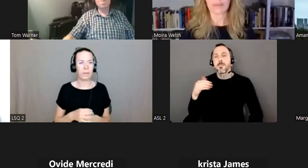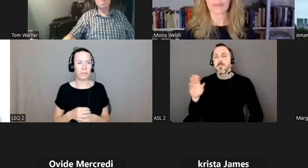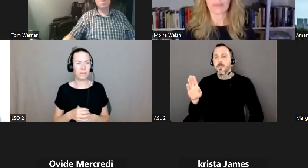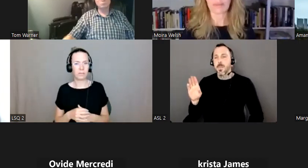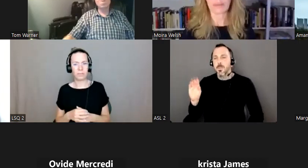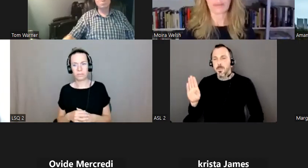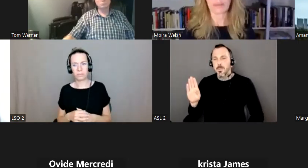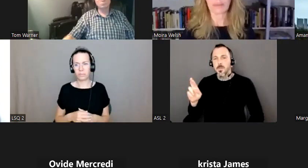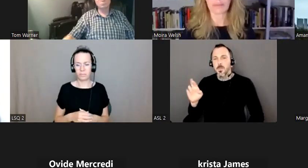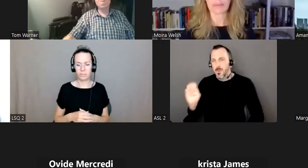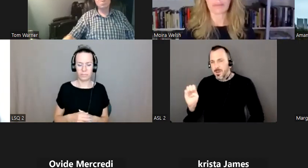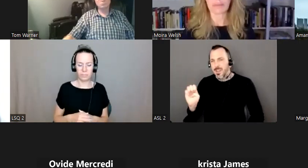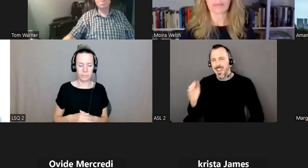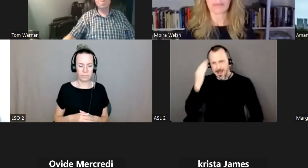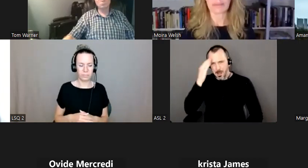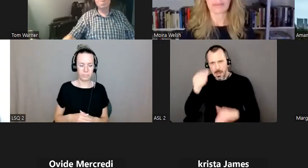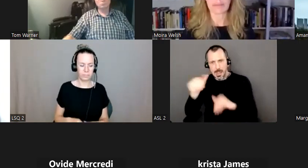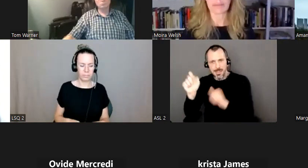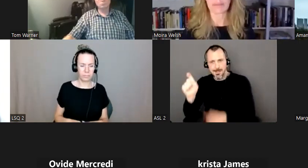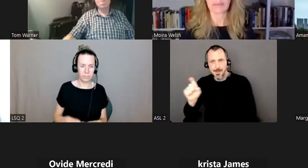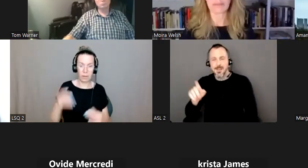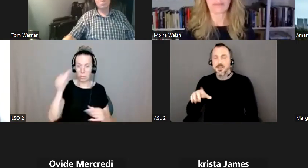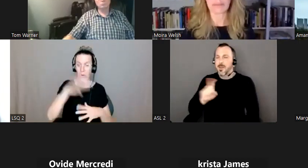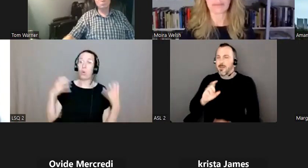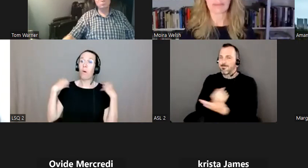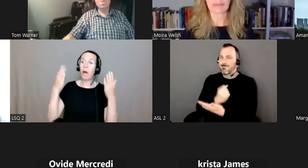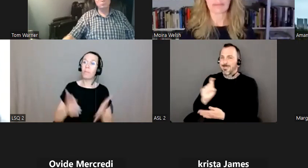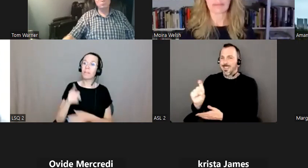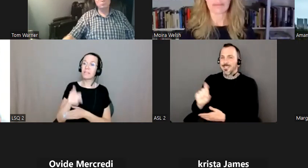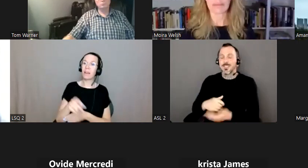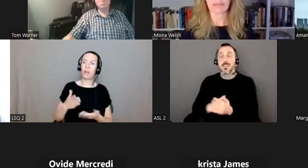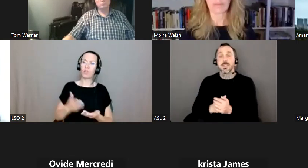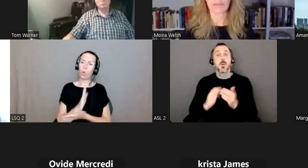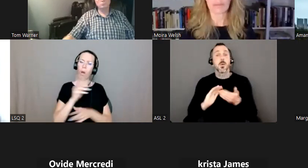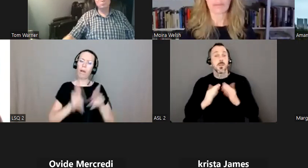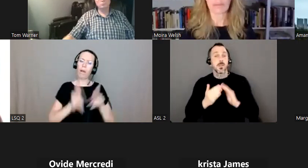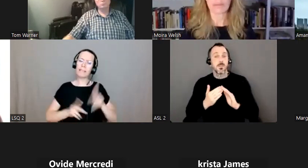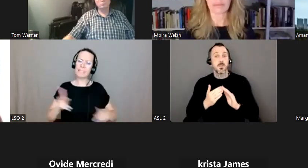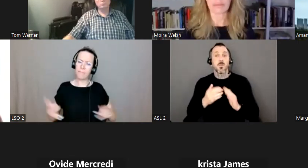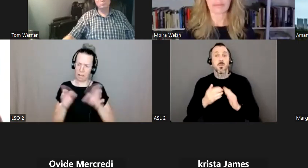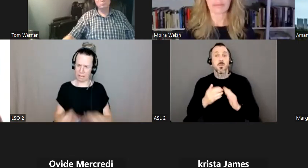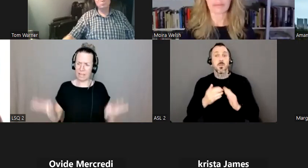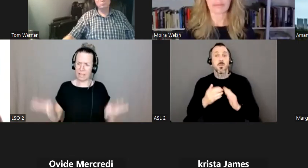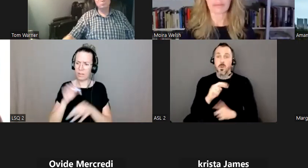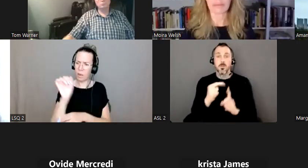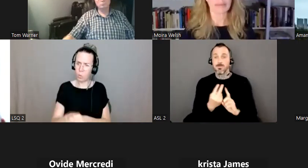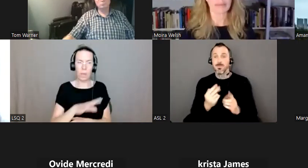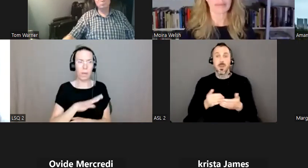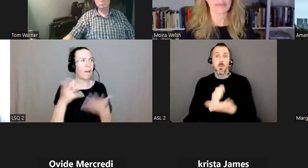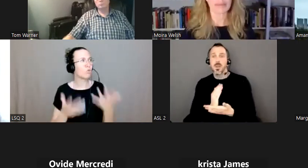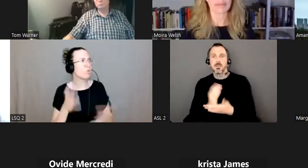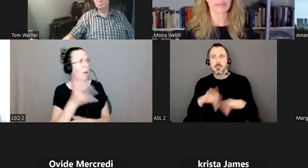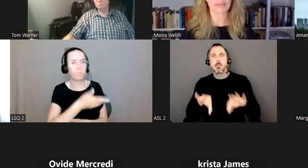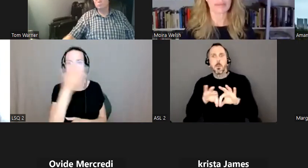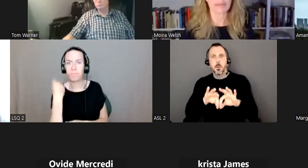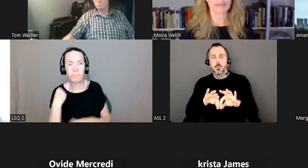is an important voice, but sometimes we're not always sure how to do what is most effective